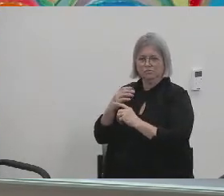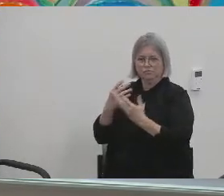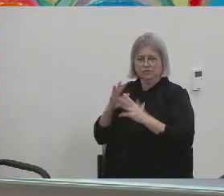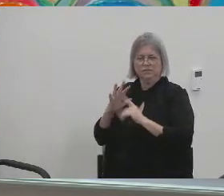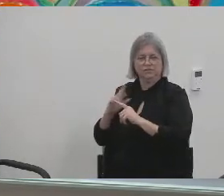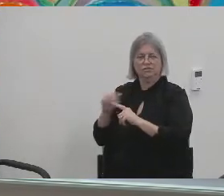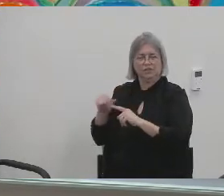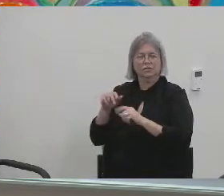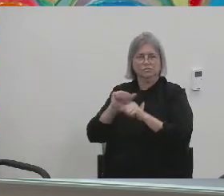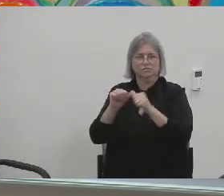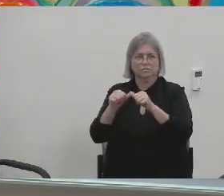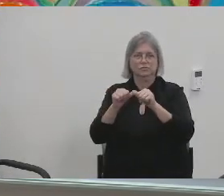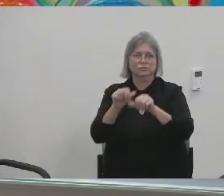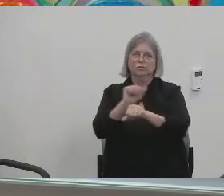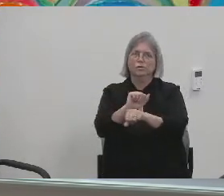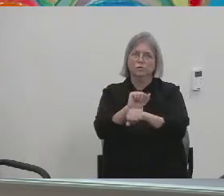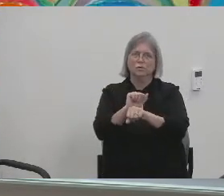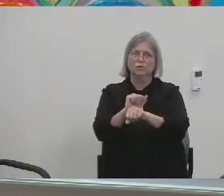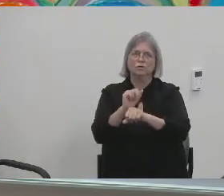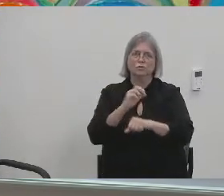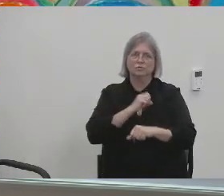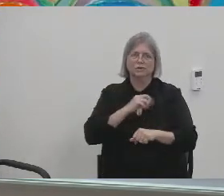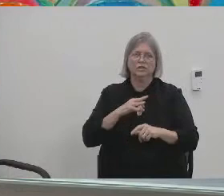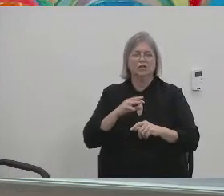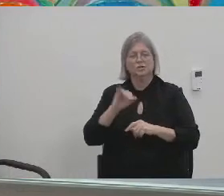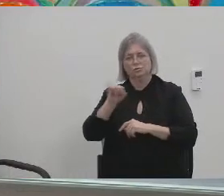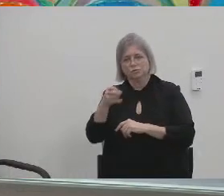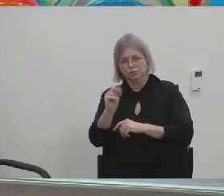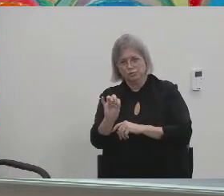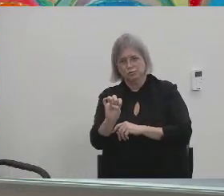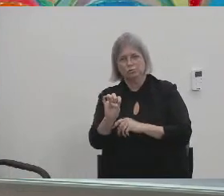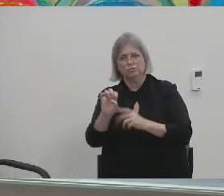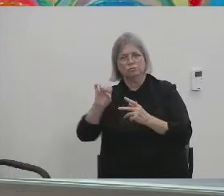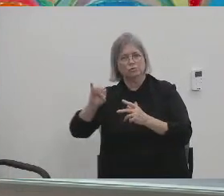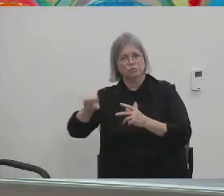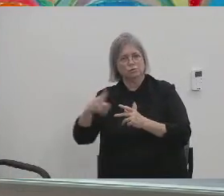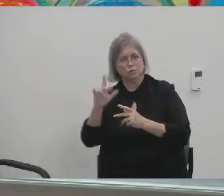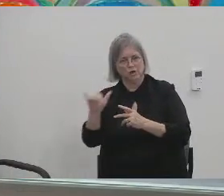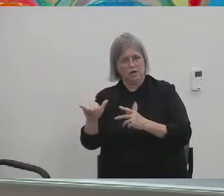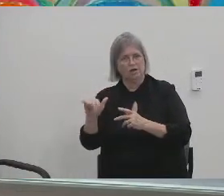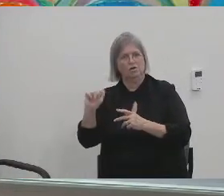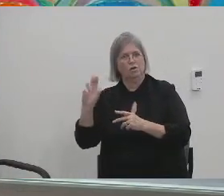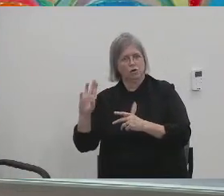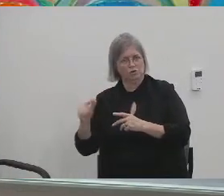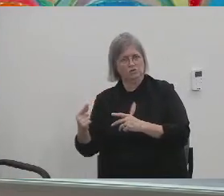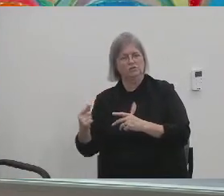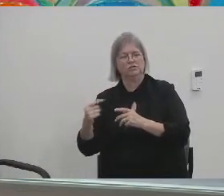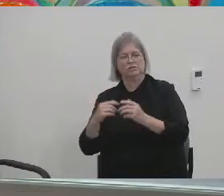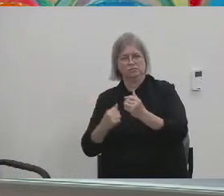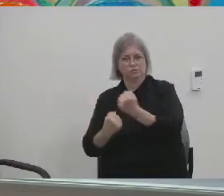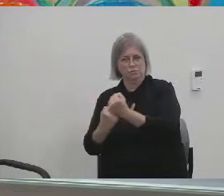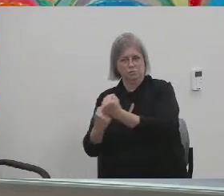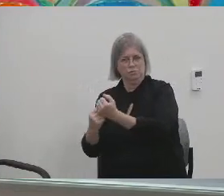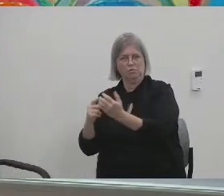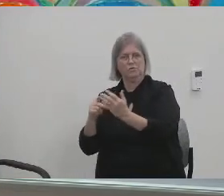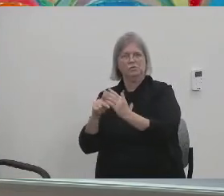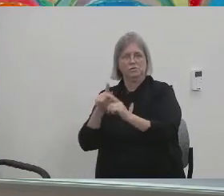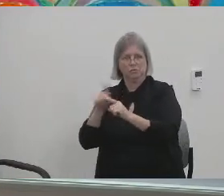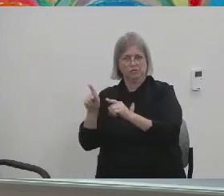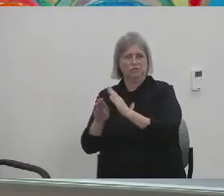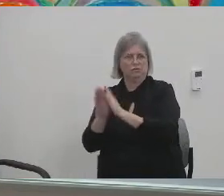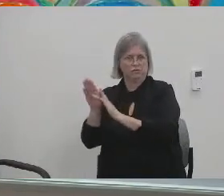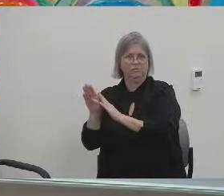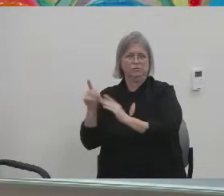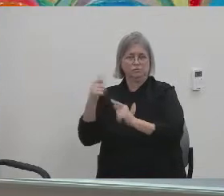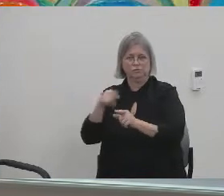So we'll have opportunities in June and July and August to even provide some support and PD for staff as well. So that